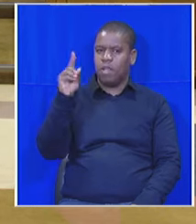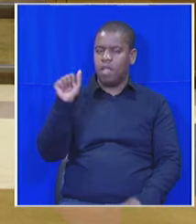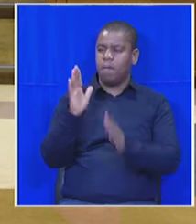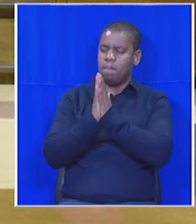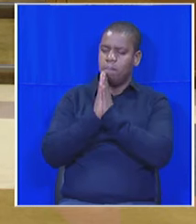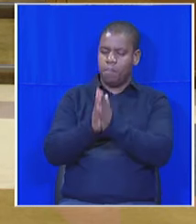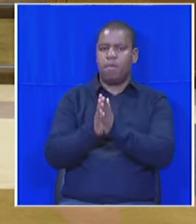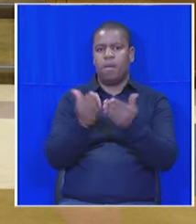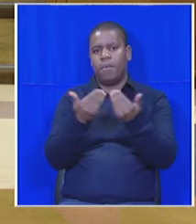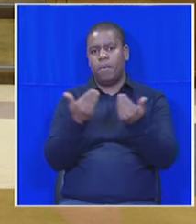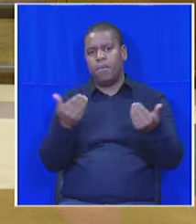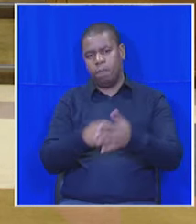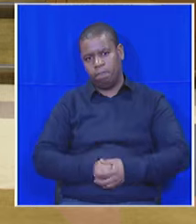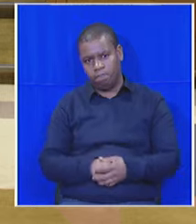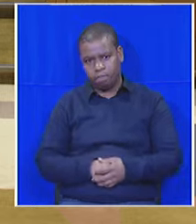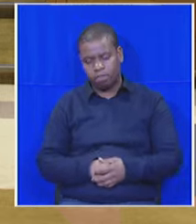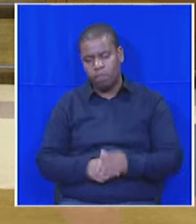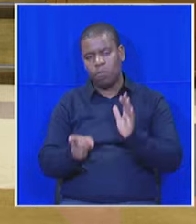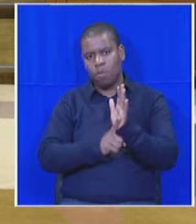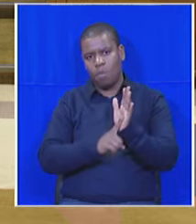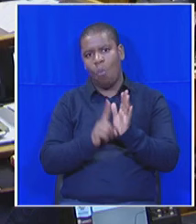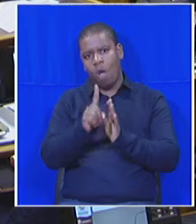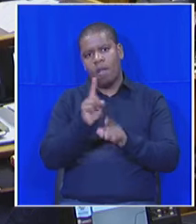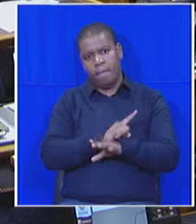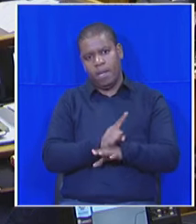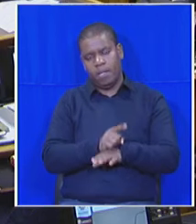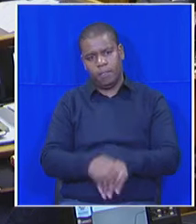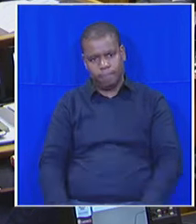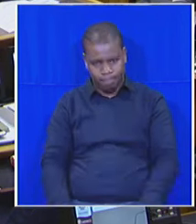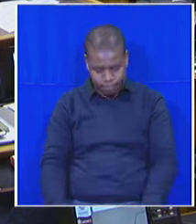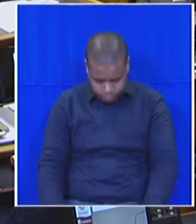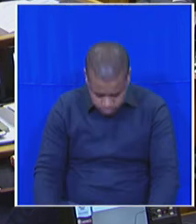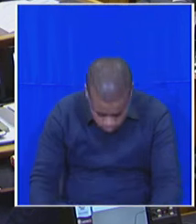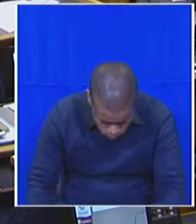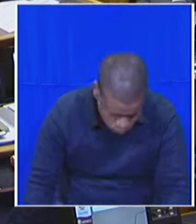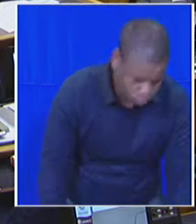Thank you. A division has been called for. The bells will be rung for 1 minute.